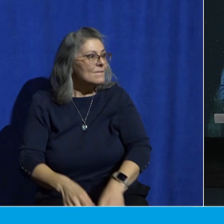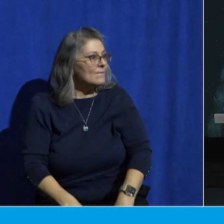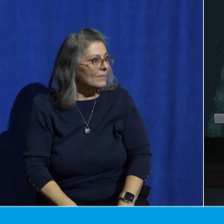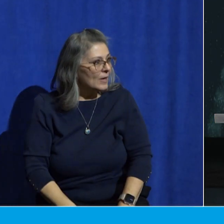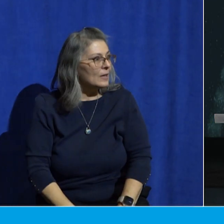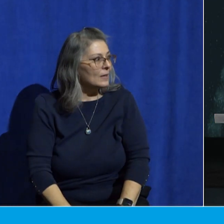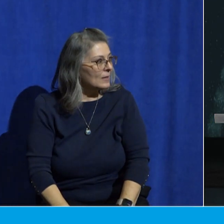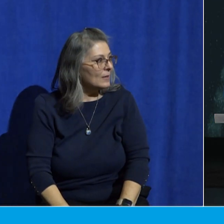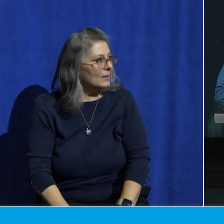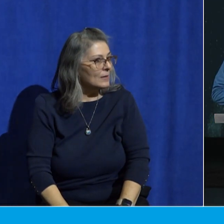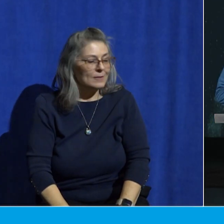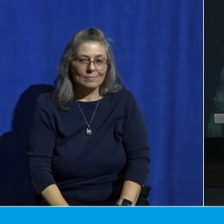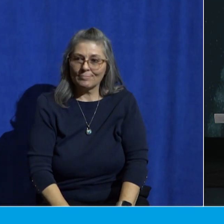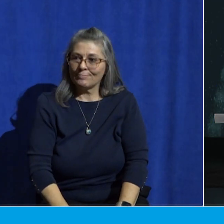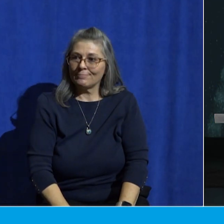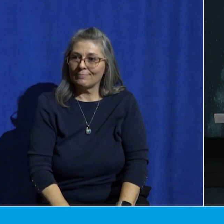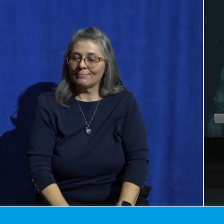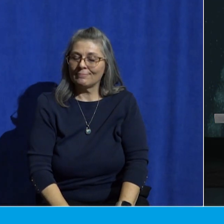So,